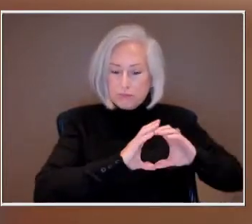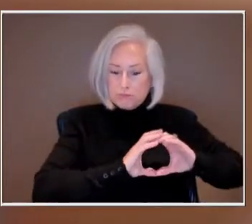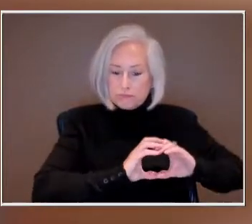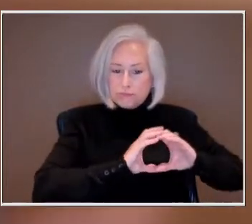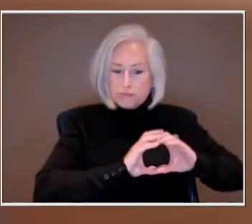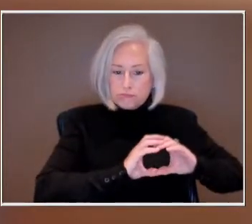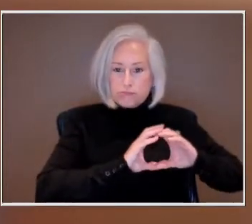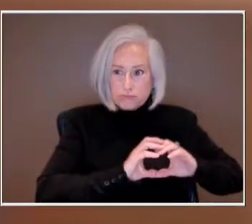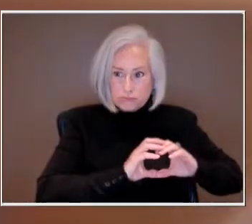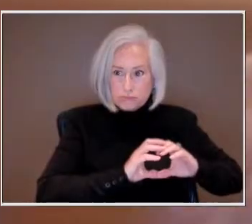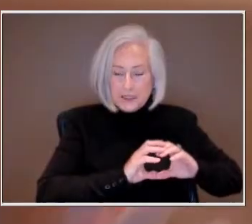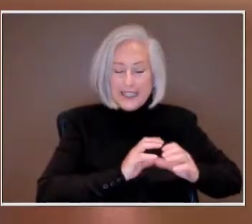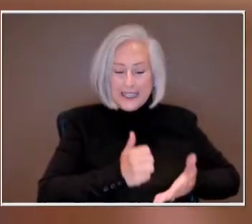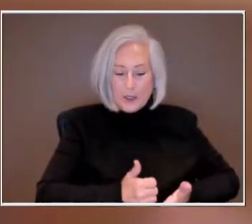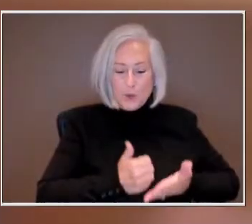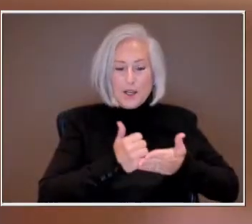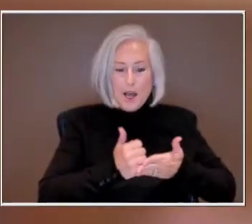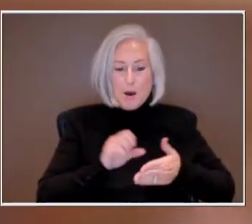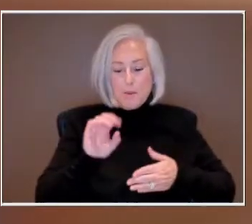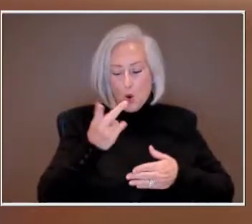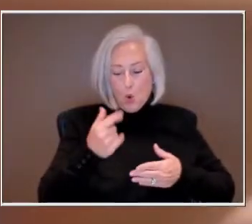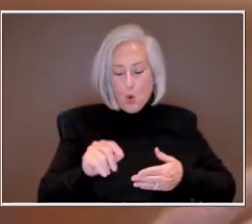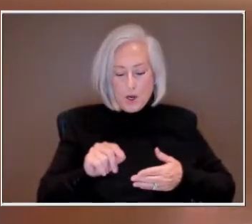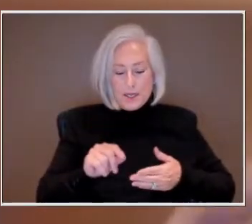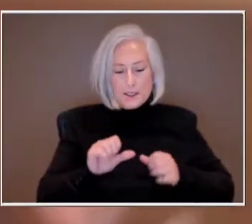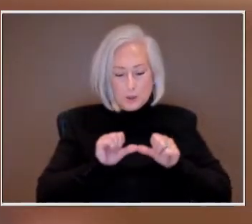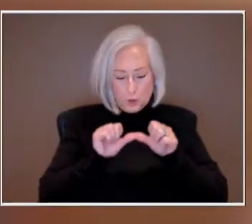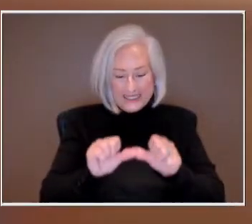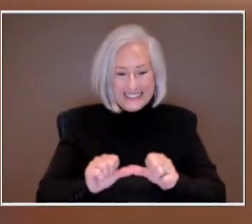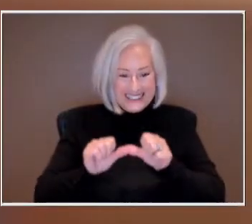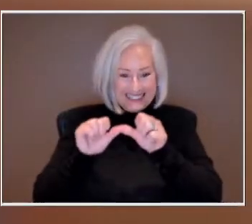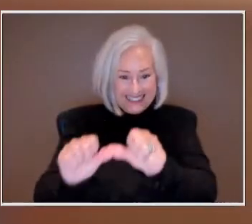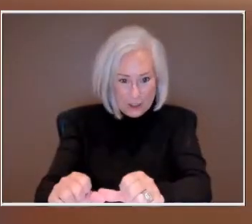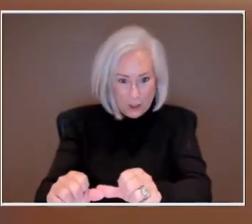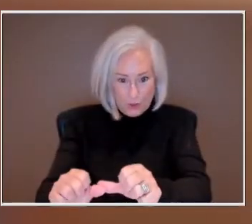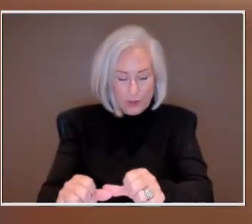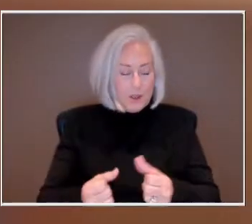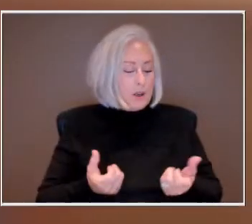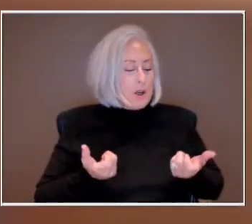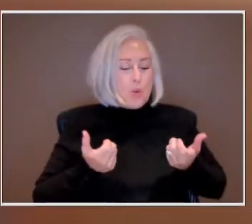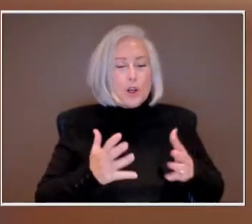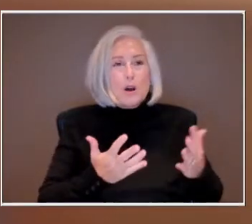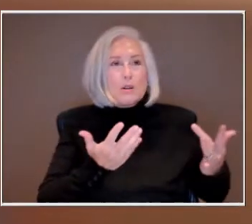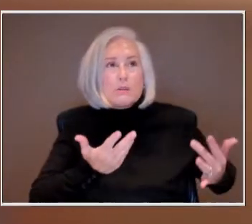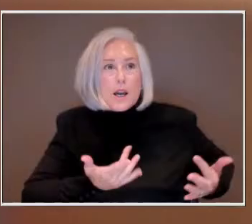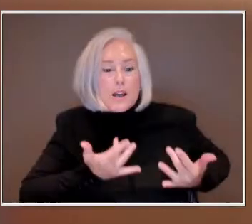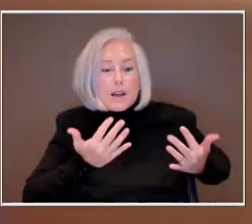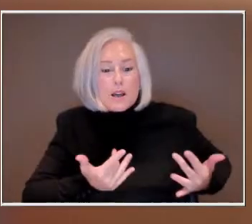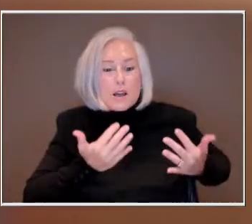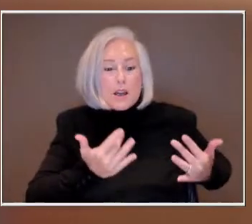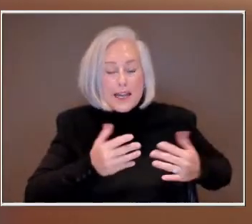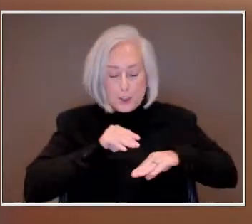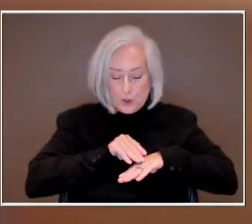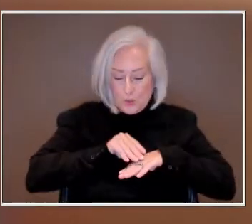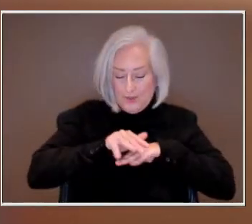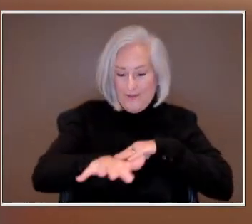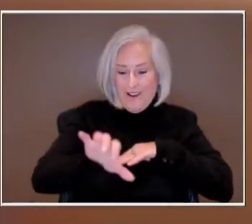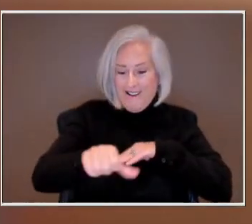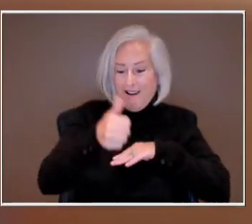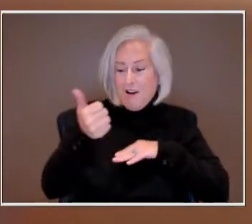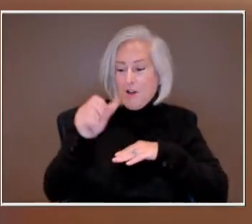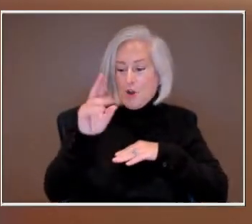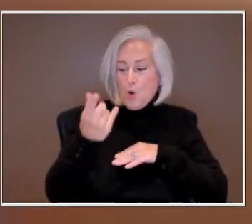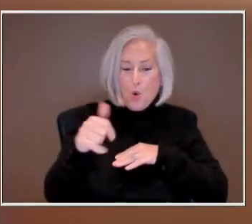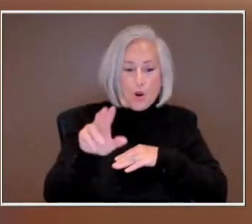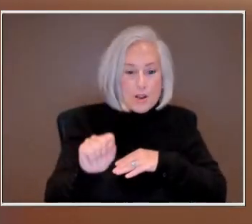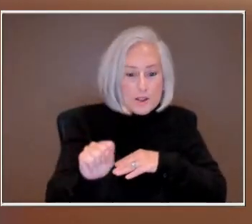where the other organs have now started to deteriorate because of bad pump flow. When I mean by other organs, I mean how the kidneys are doing, how the